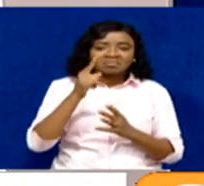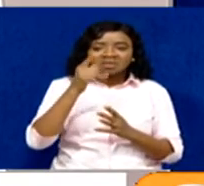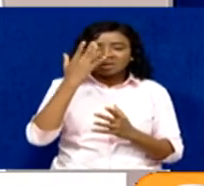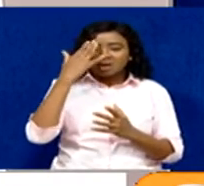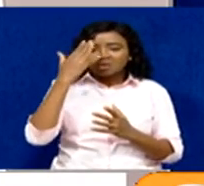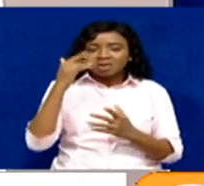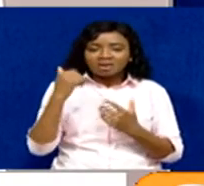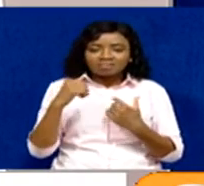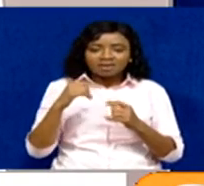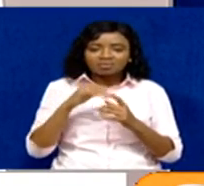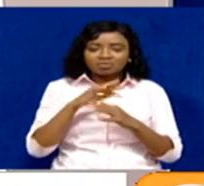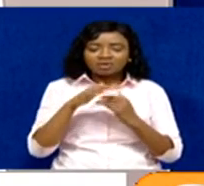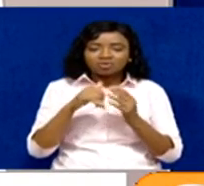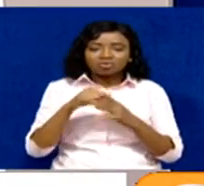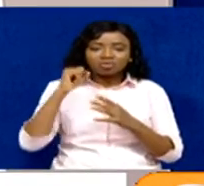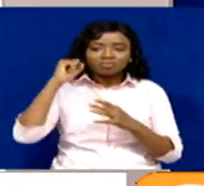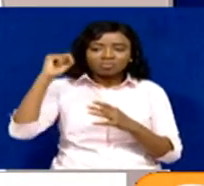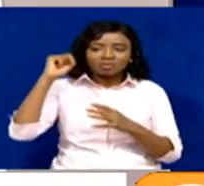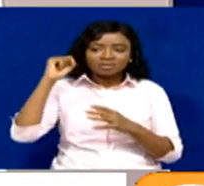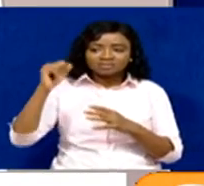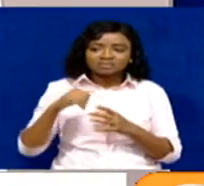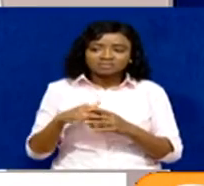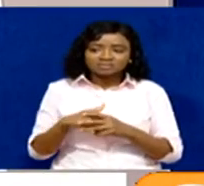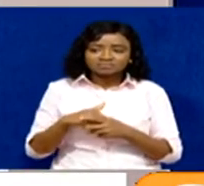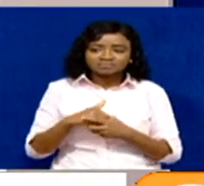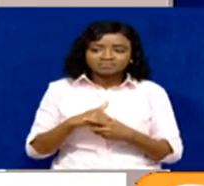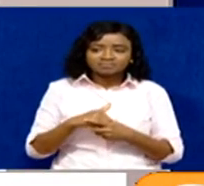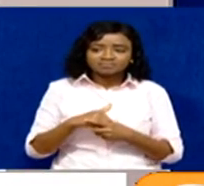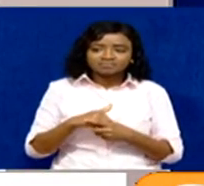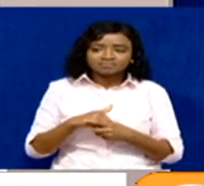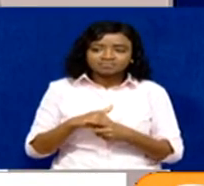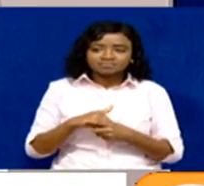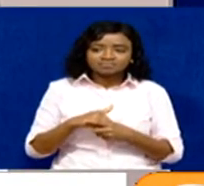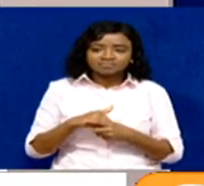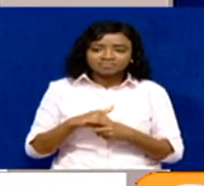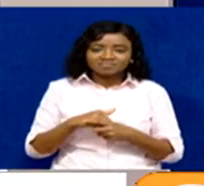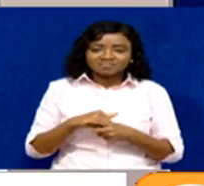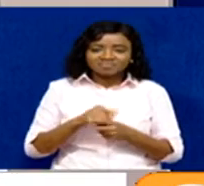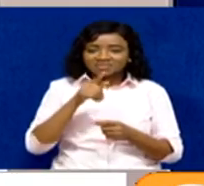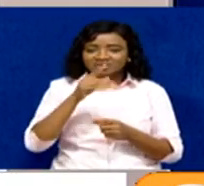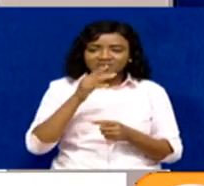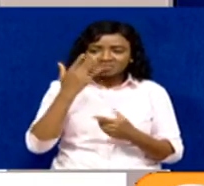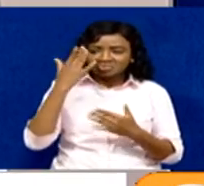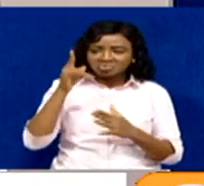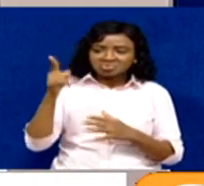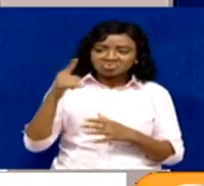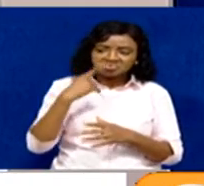to a lot of TV and so on and so forth, and yeah, activists and so on, then you don't get that vote. And you end up